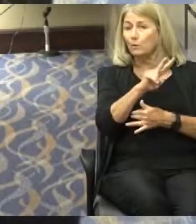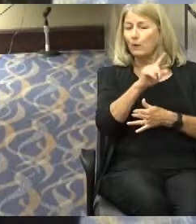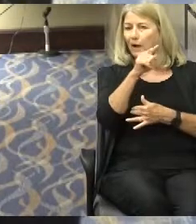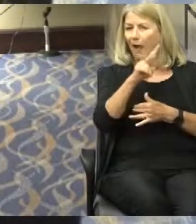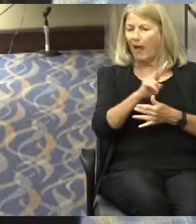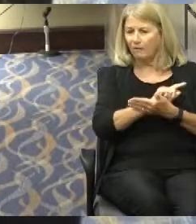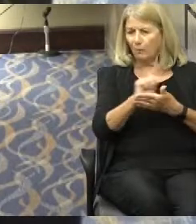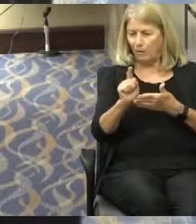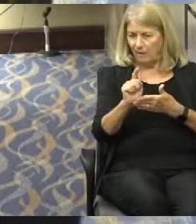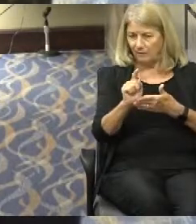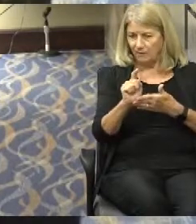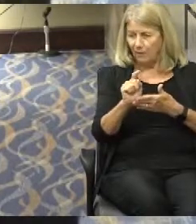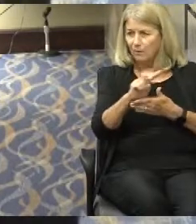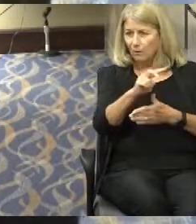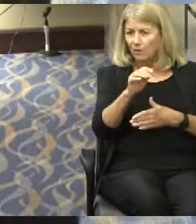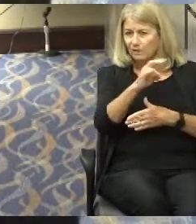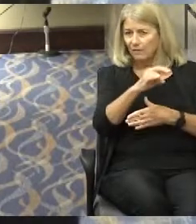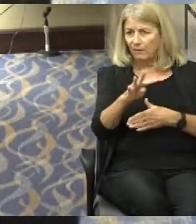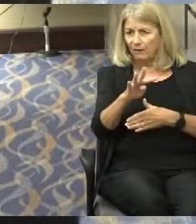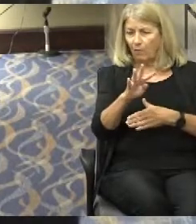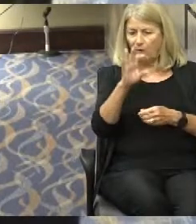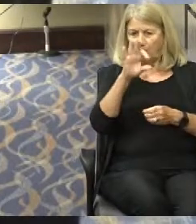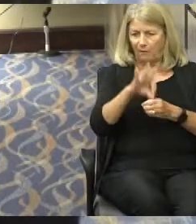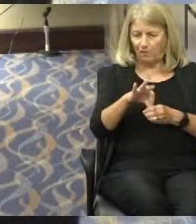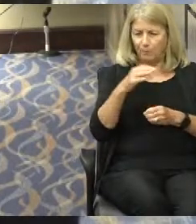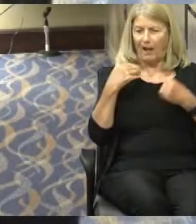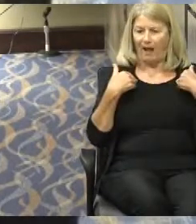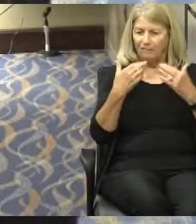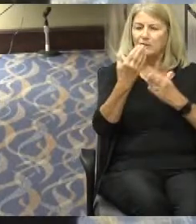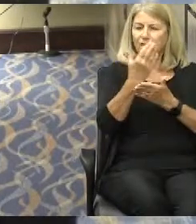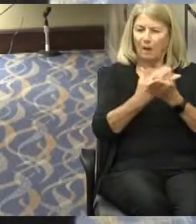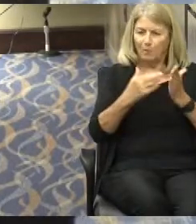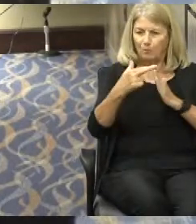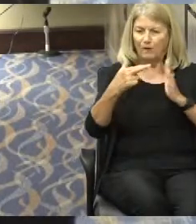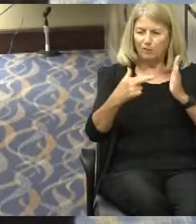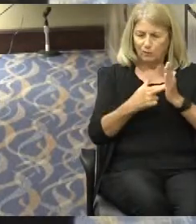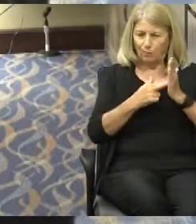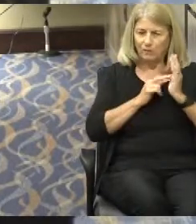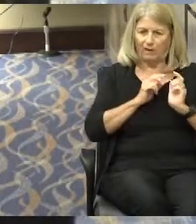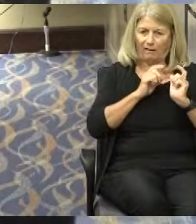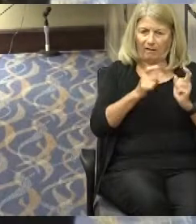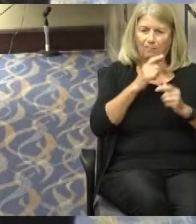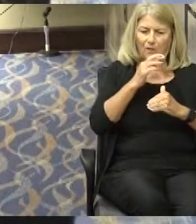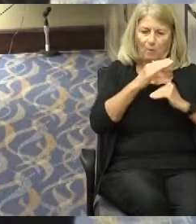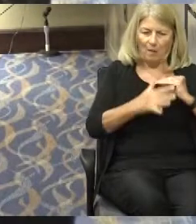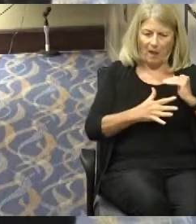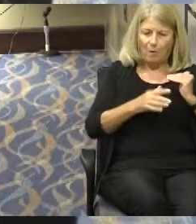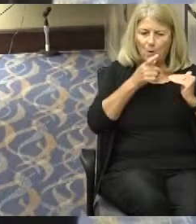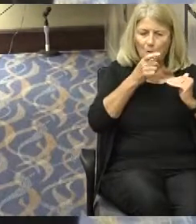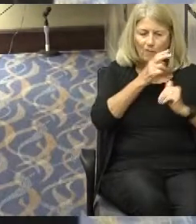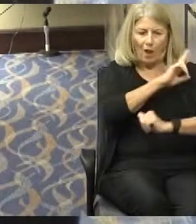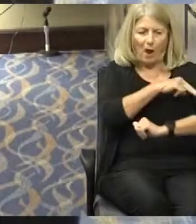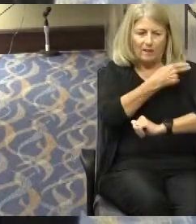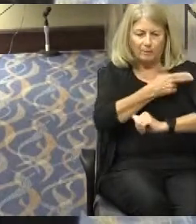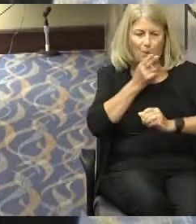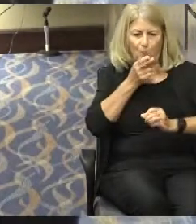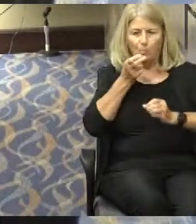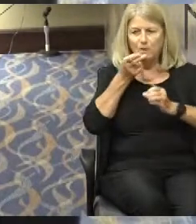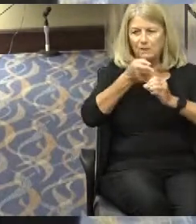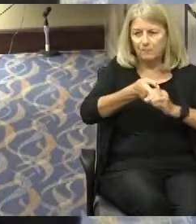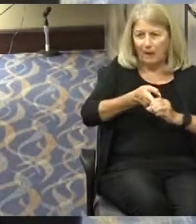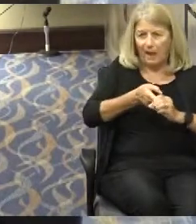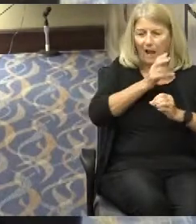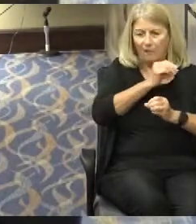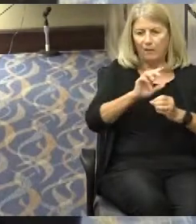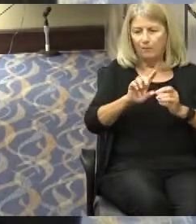274 votes. We did have some registered donors that were at our hospitals, because both our hospitals participate, and then we kicked off